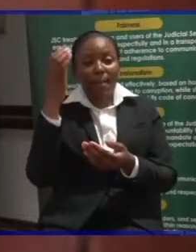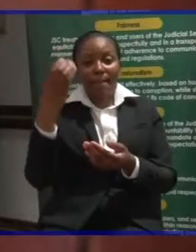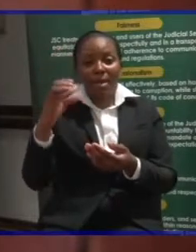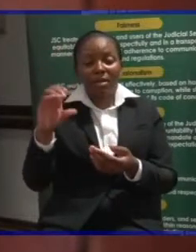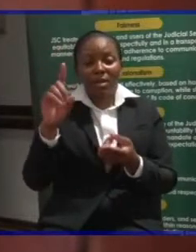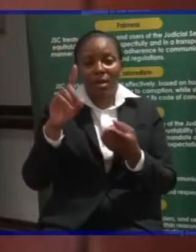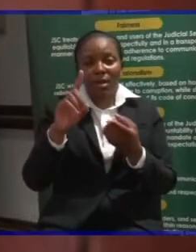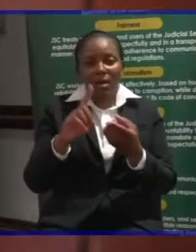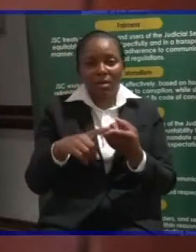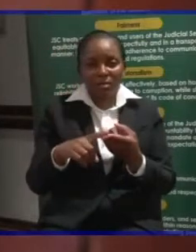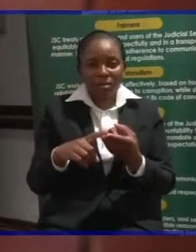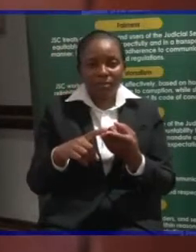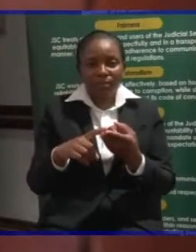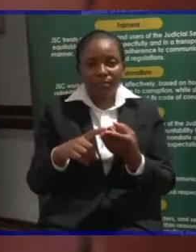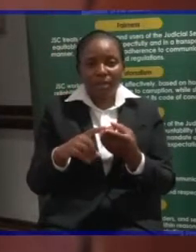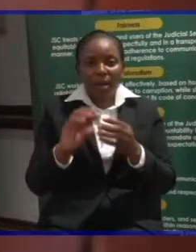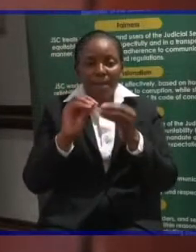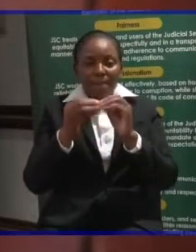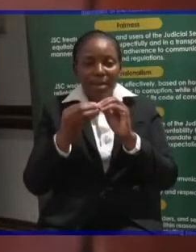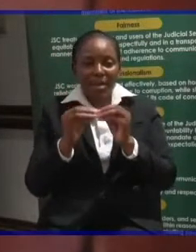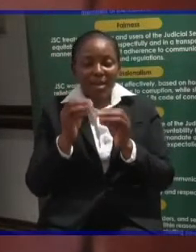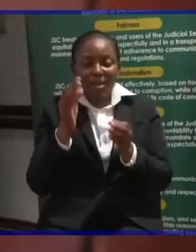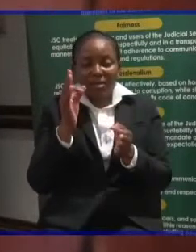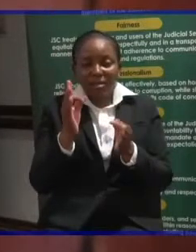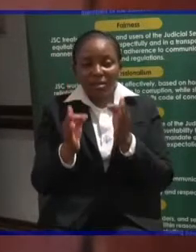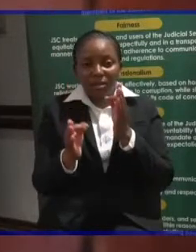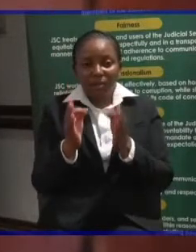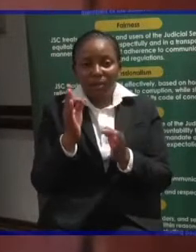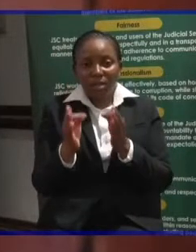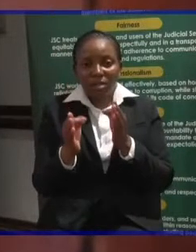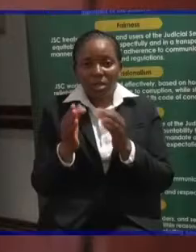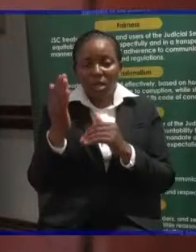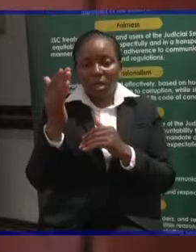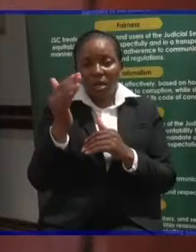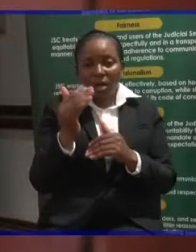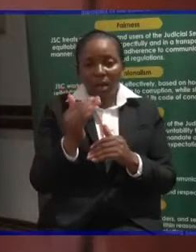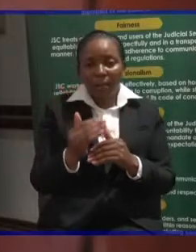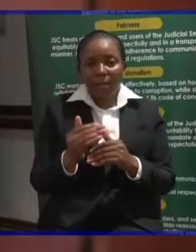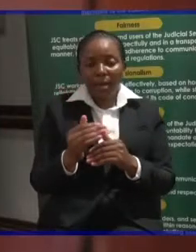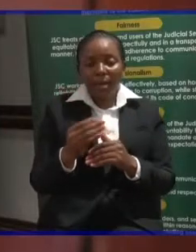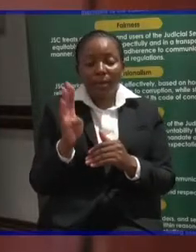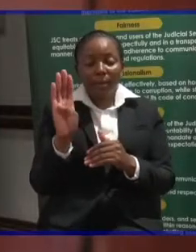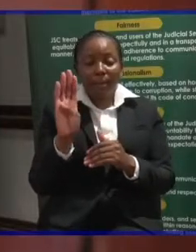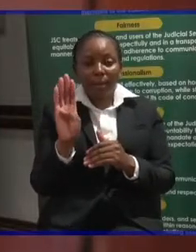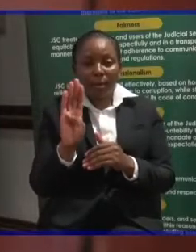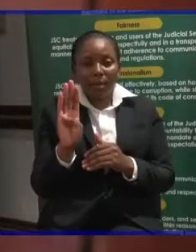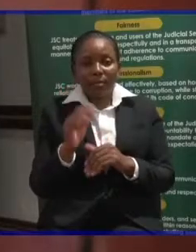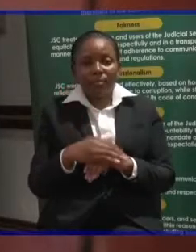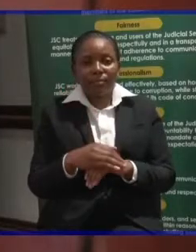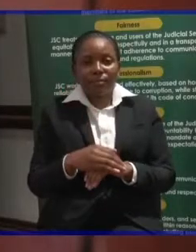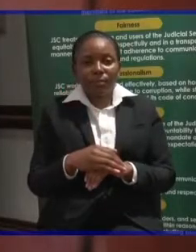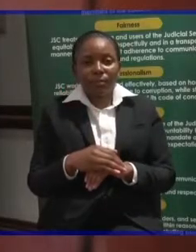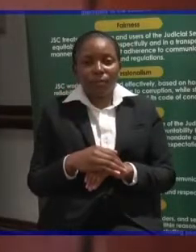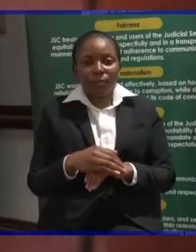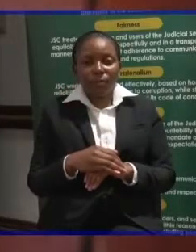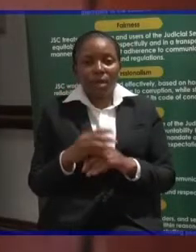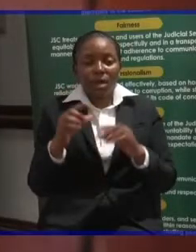also make a determination. Coming to part B, the